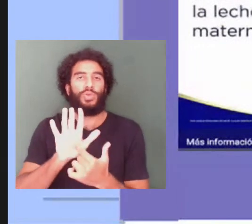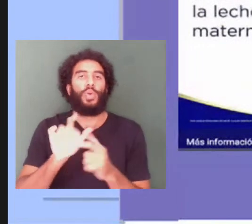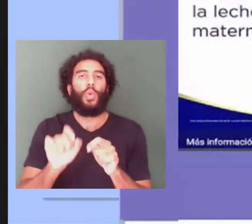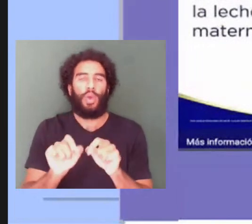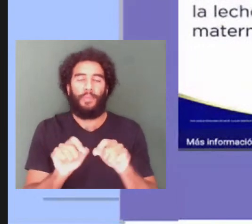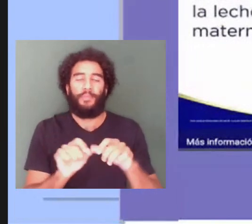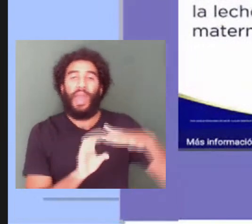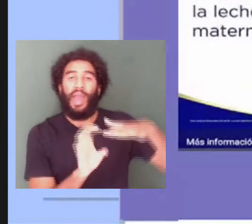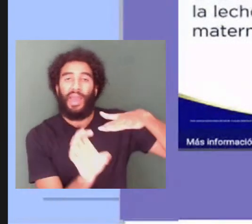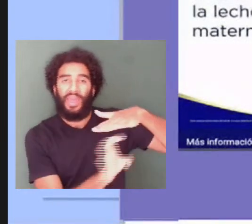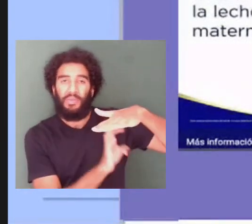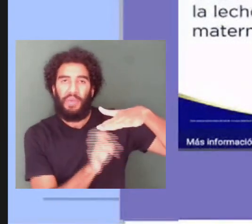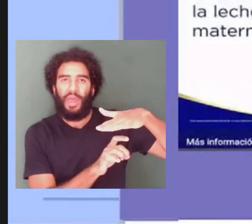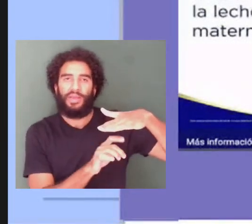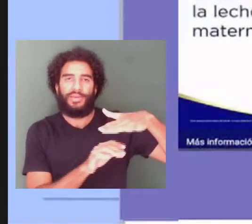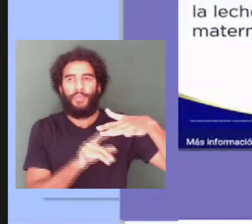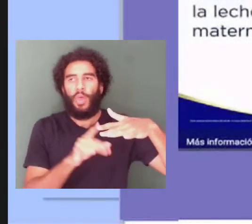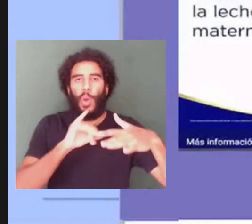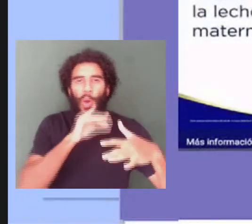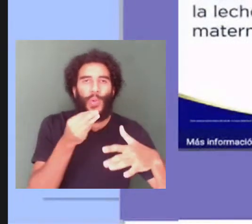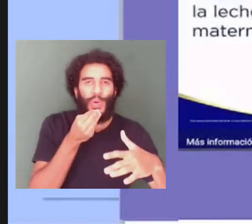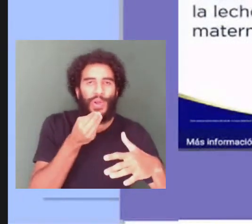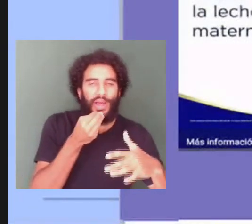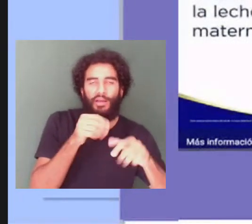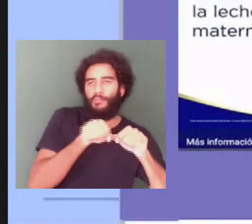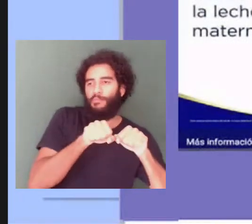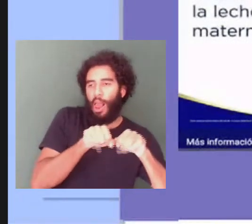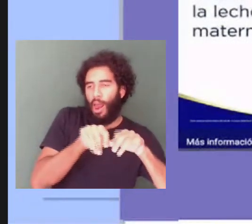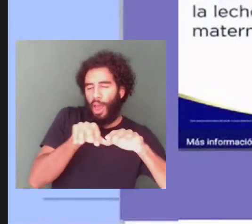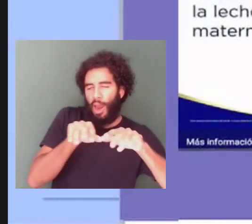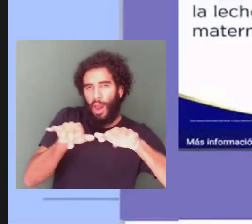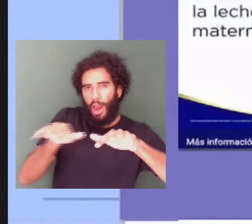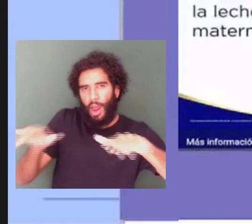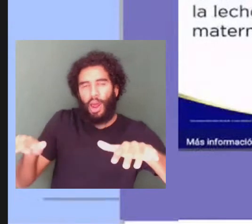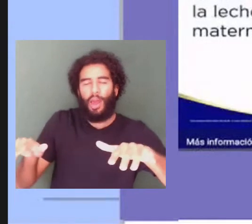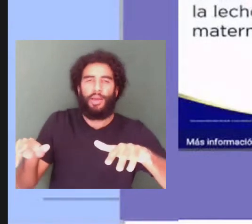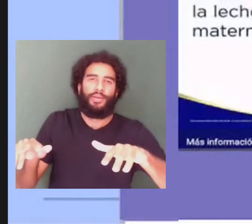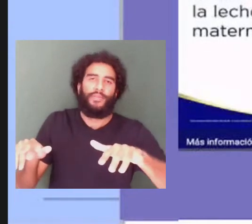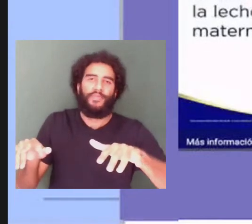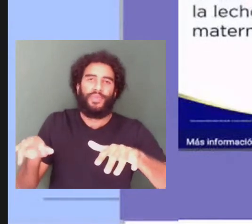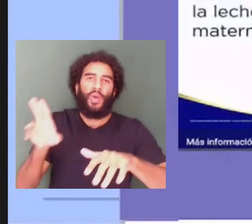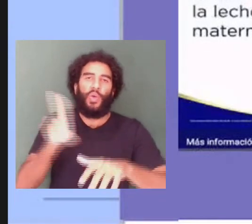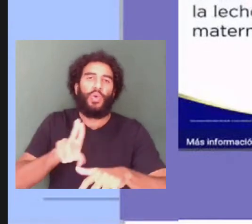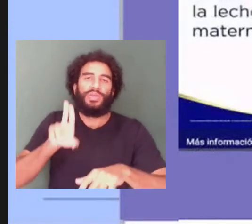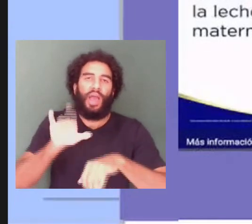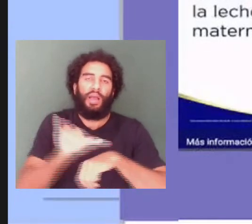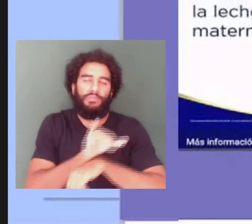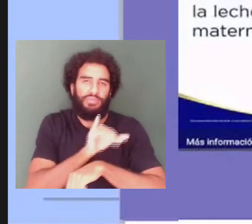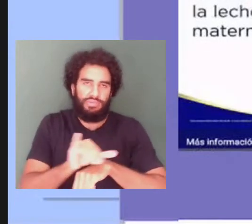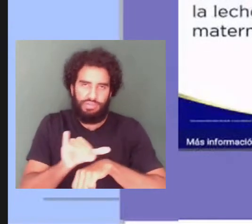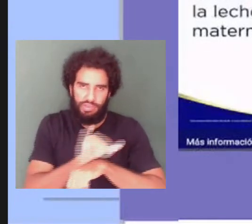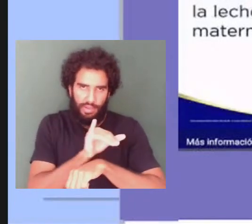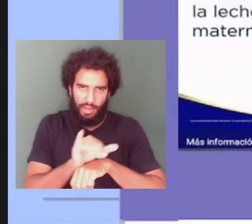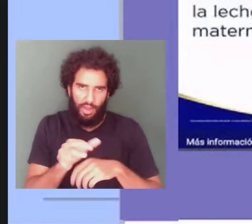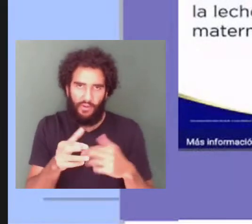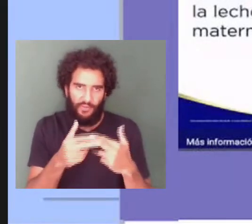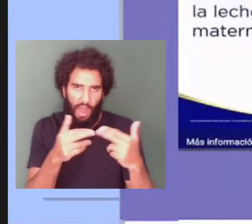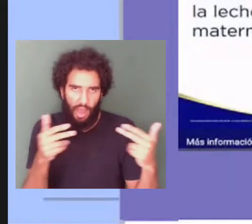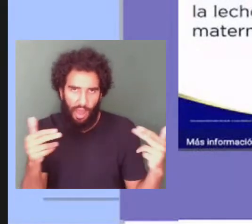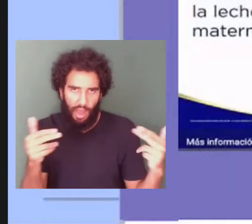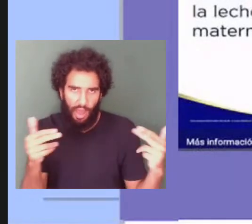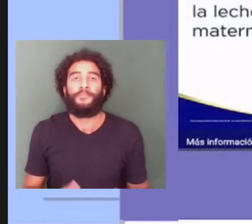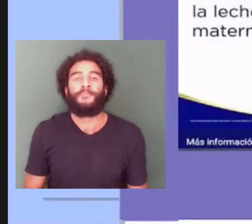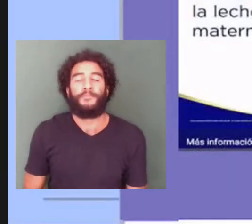presented opportunity to the companies so that they could expand their promotion and use a series of